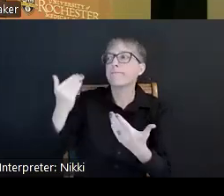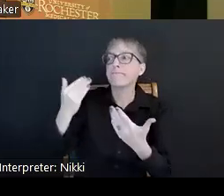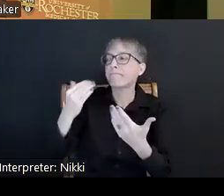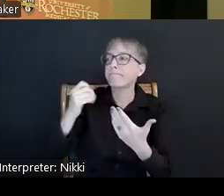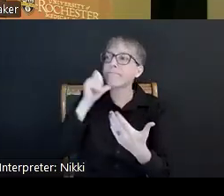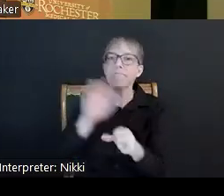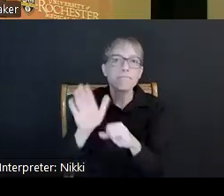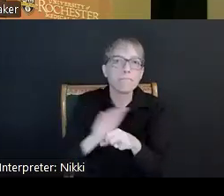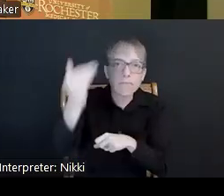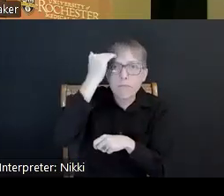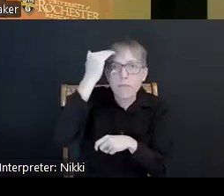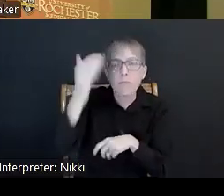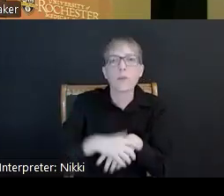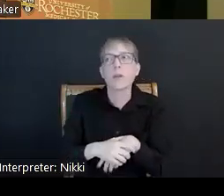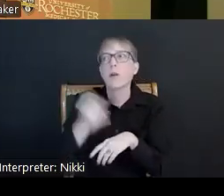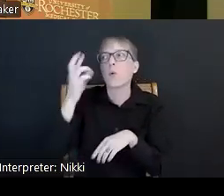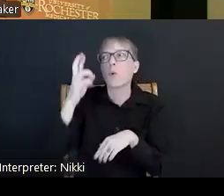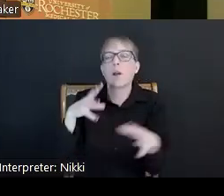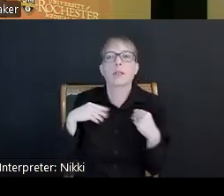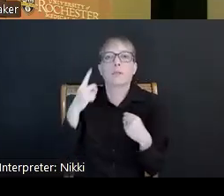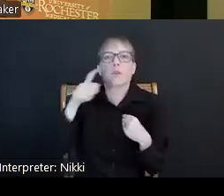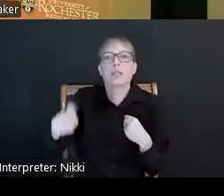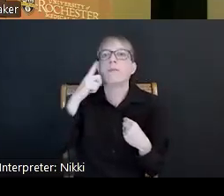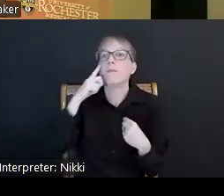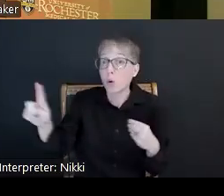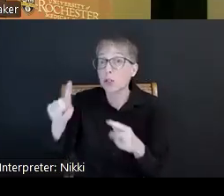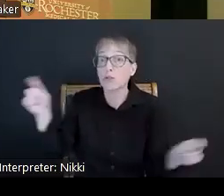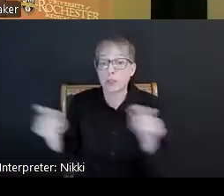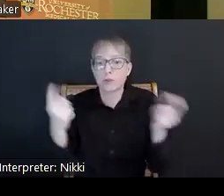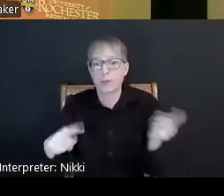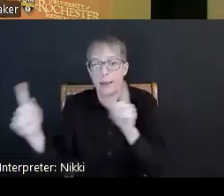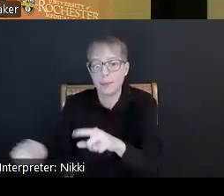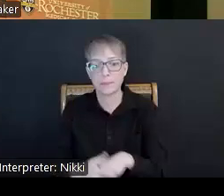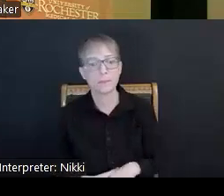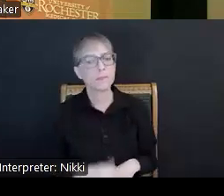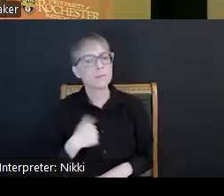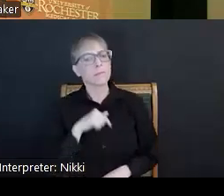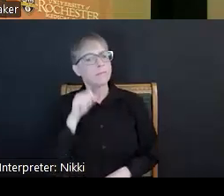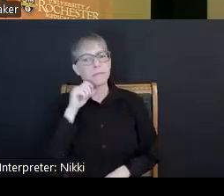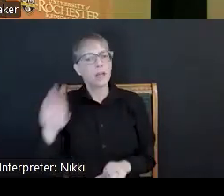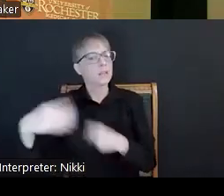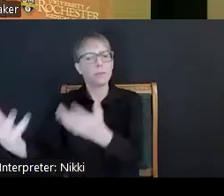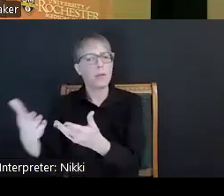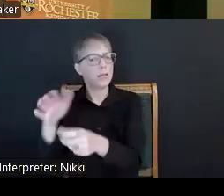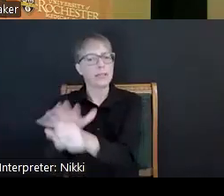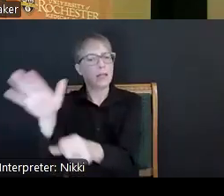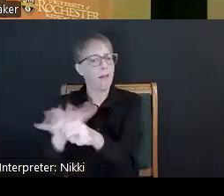broad acceptance of the need for change. We are not supplying sufficient housing to many people who would like to work in